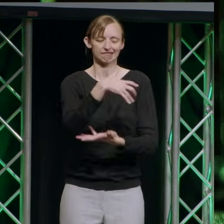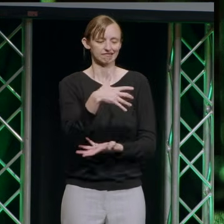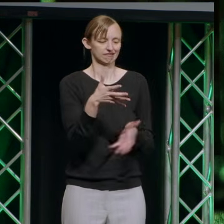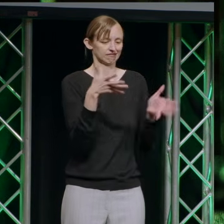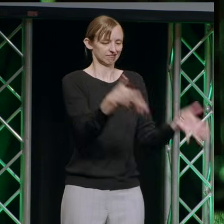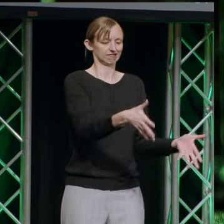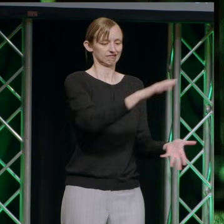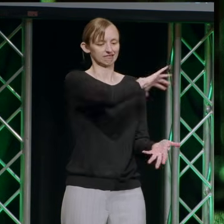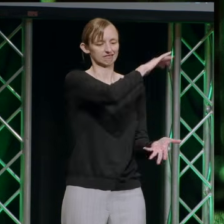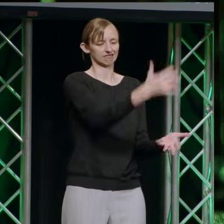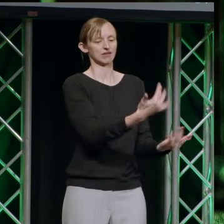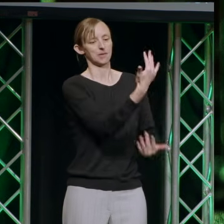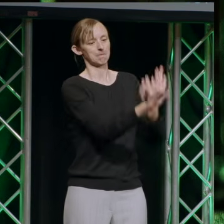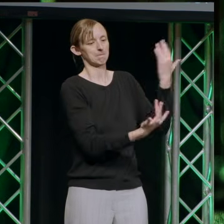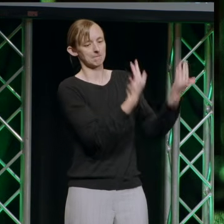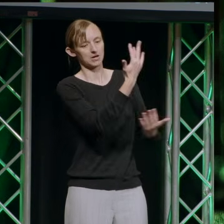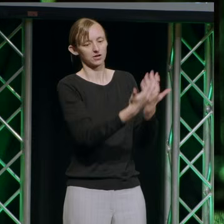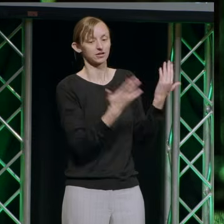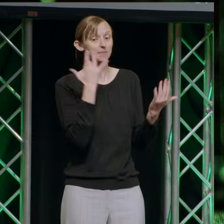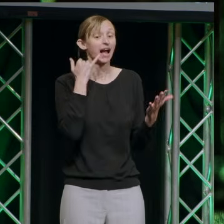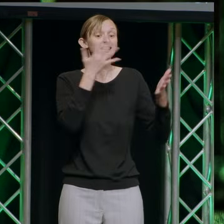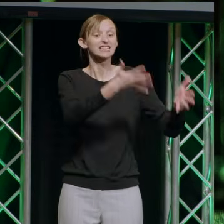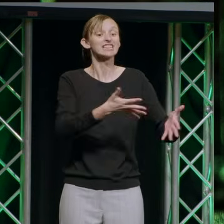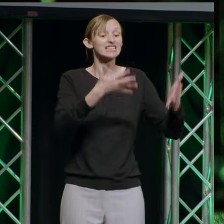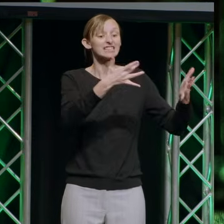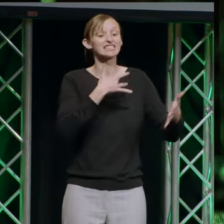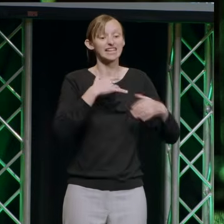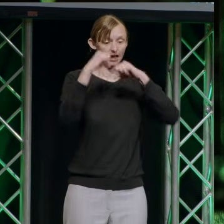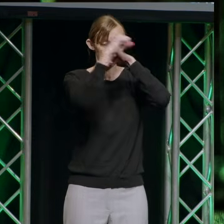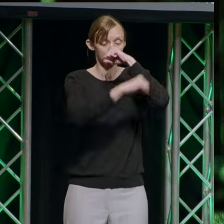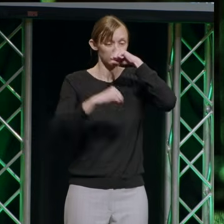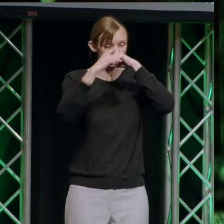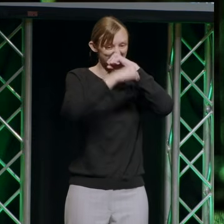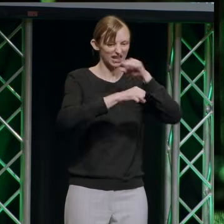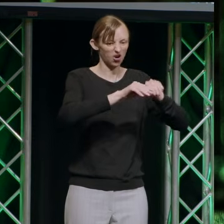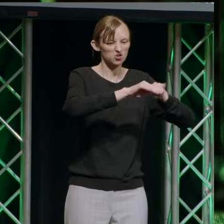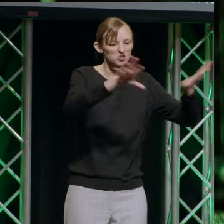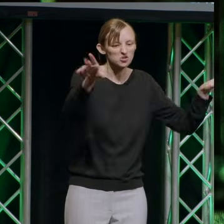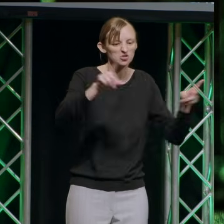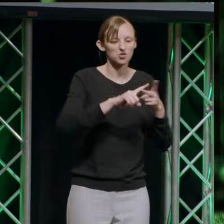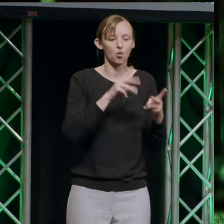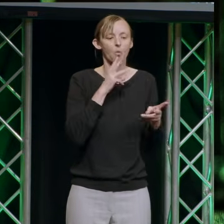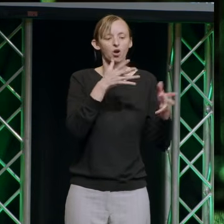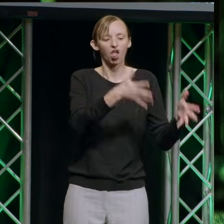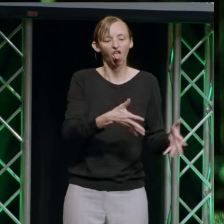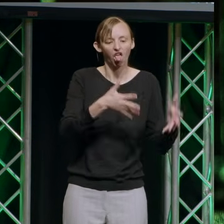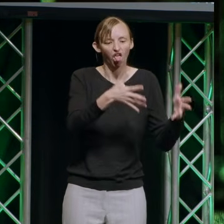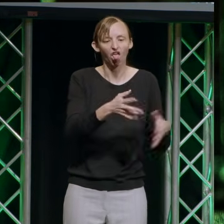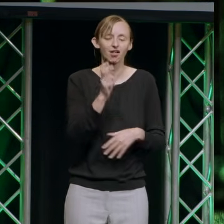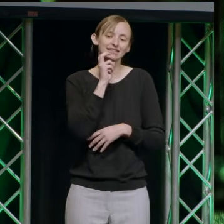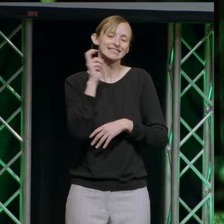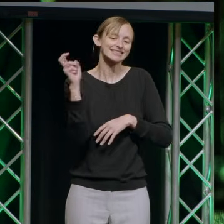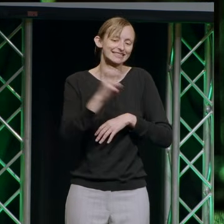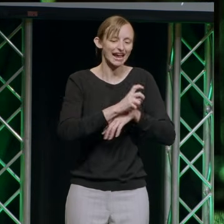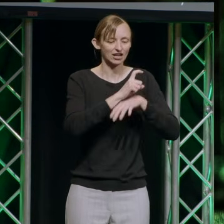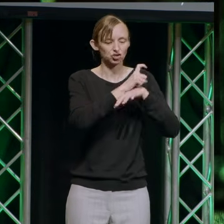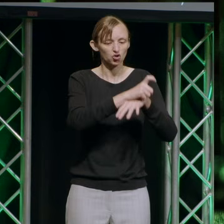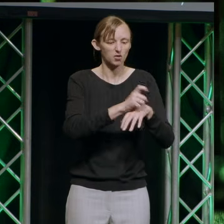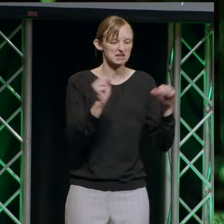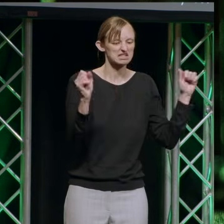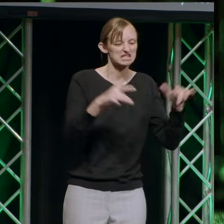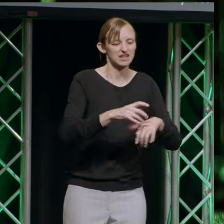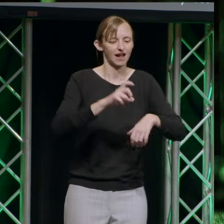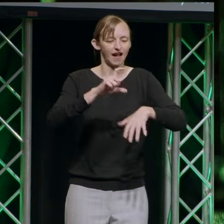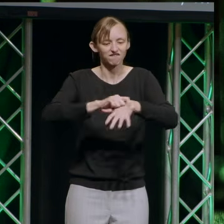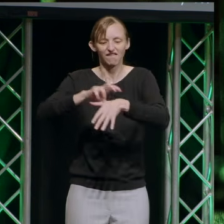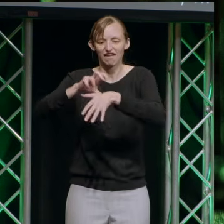it causes a lot of problems like mosquito breeding, waterlogging, higher incidence of snake and scorpion bites. And so it